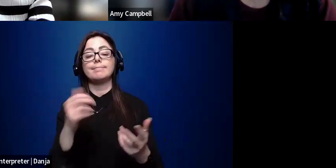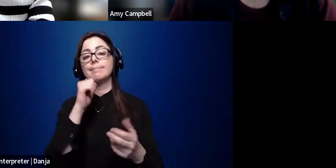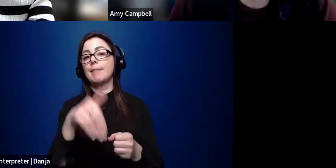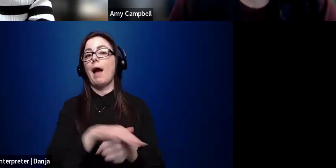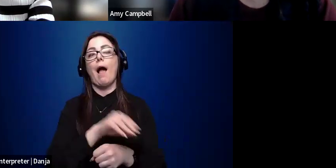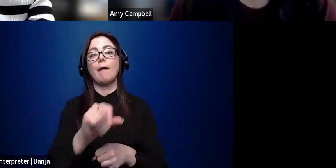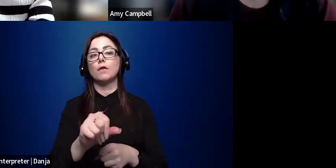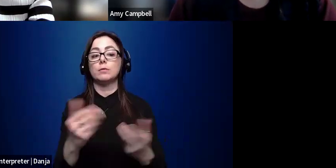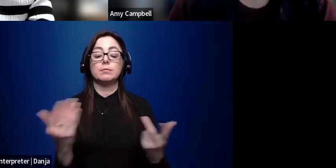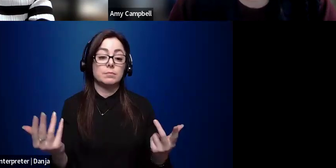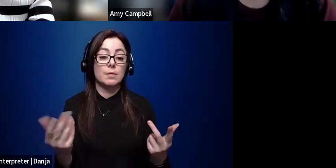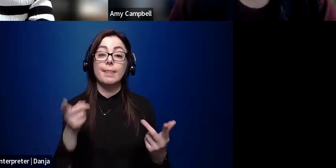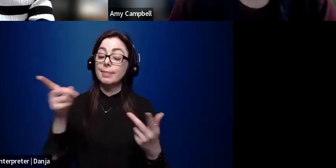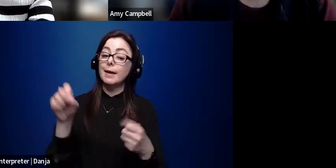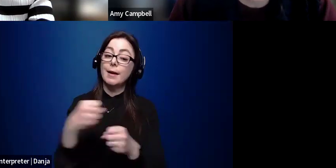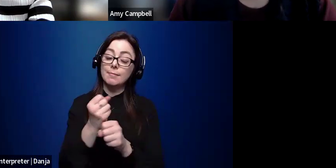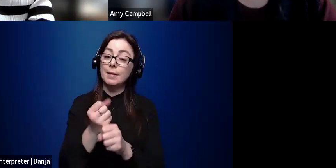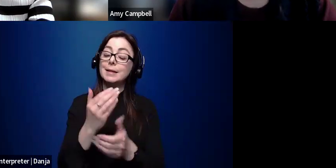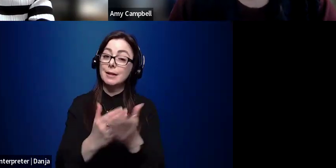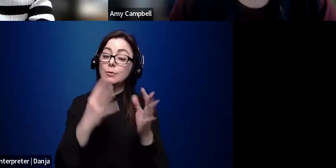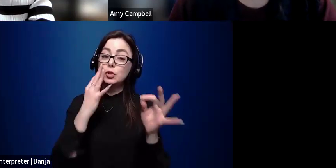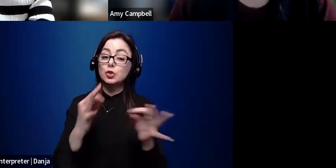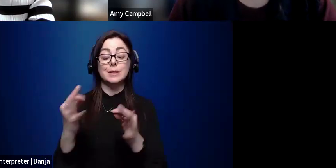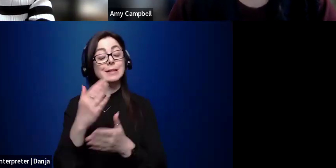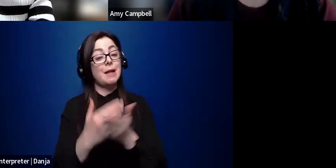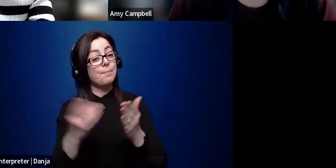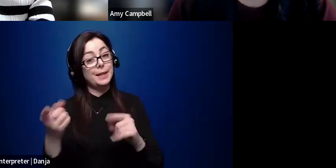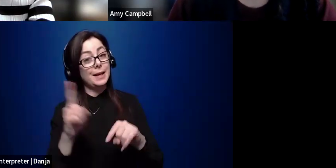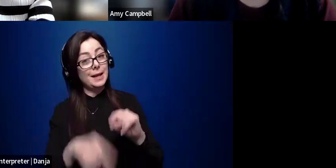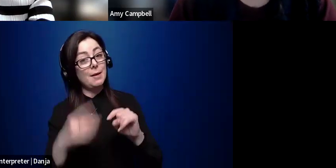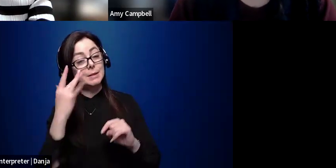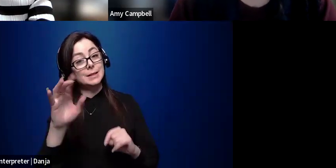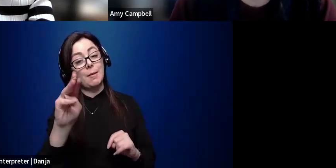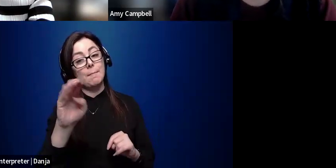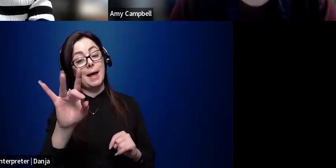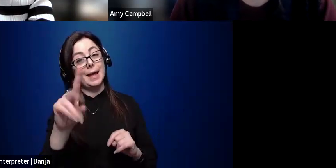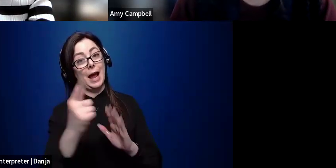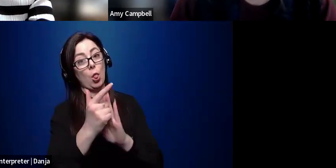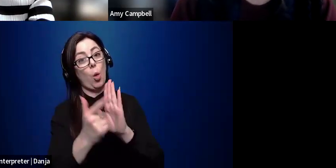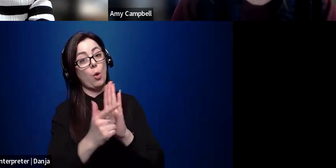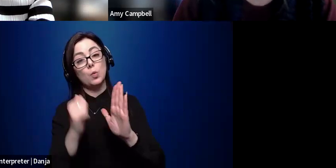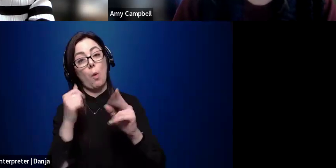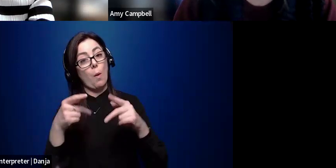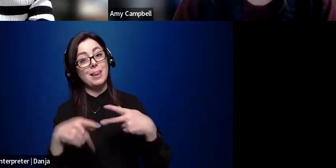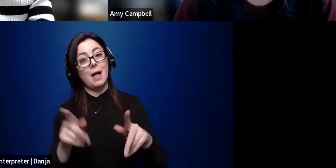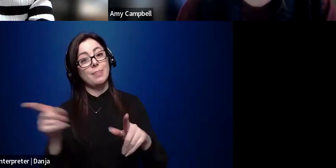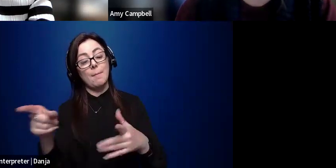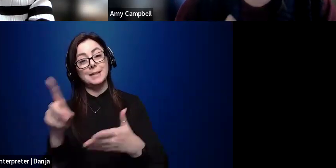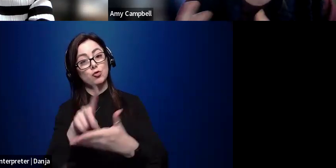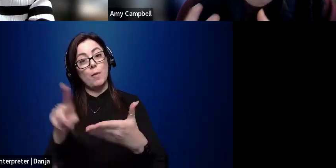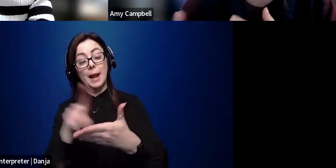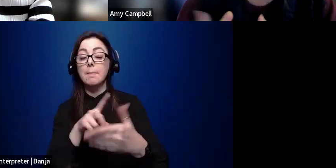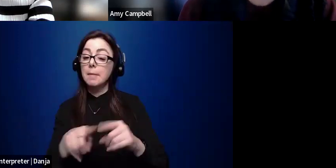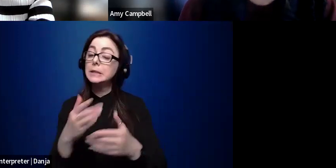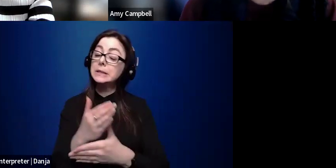some they can't, because Medicaid laws right now won't let them discriminate, but some do.